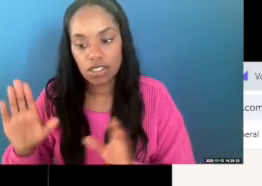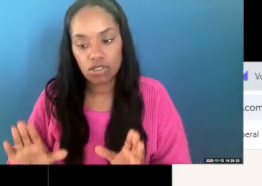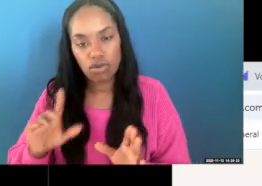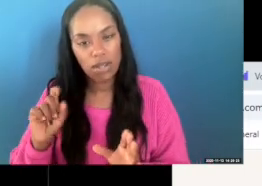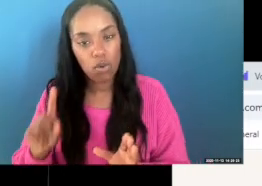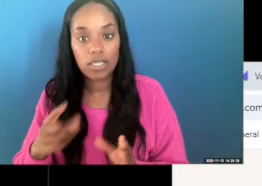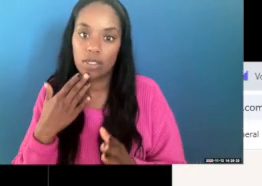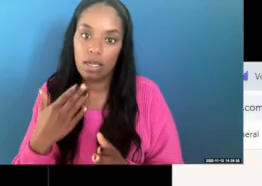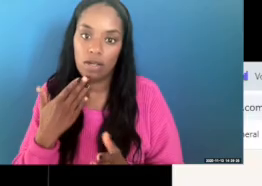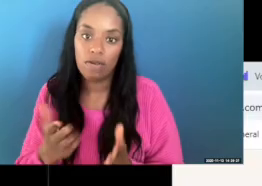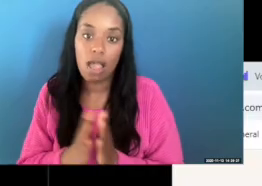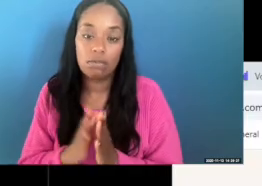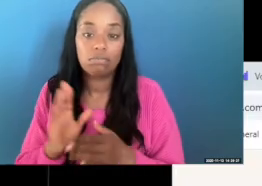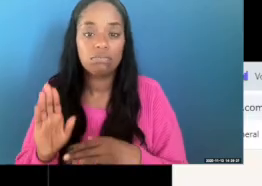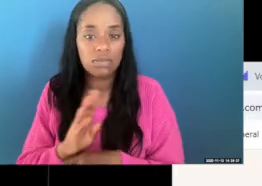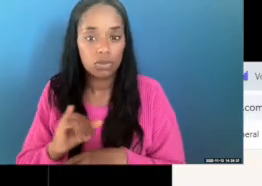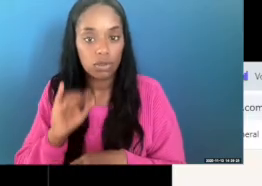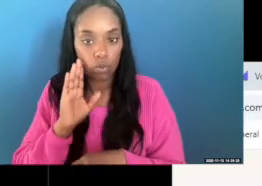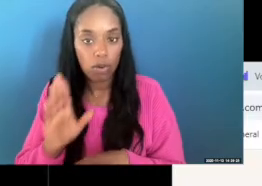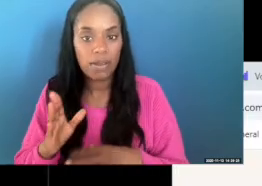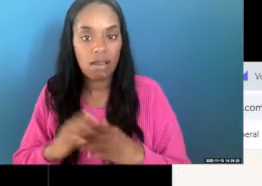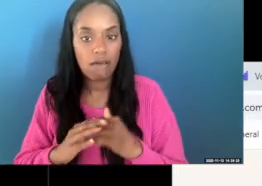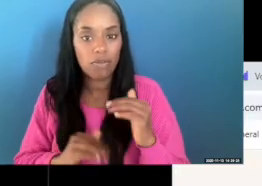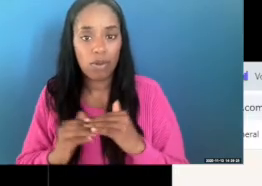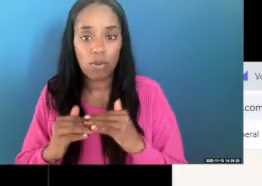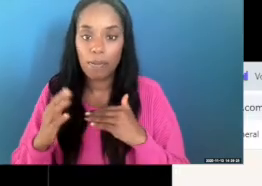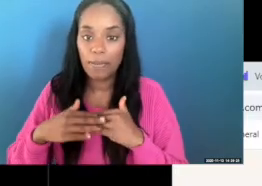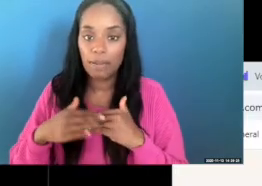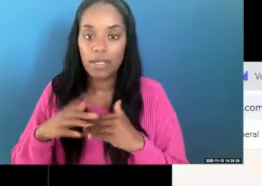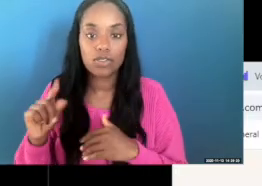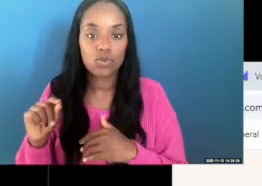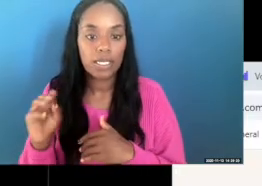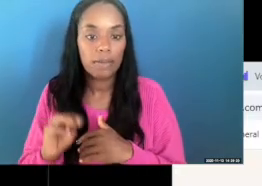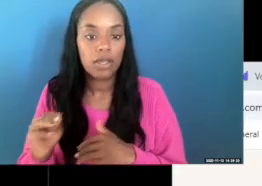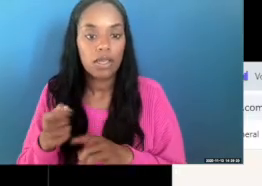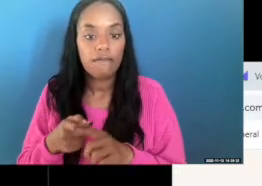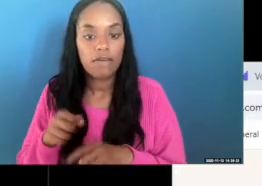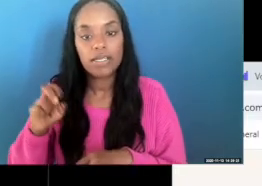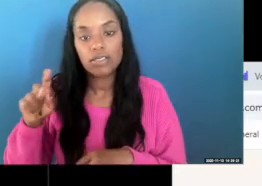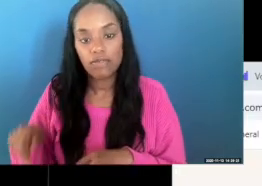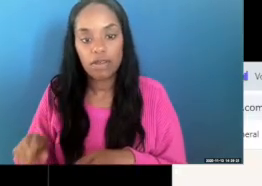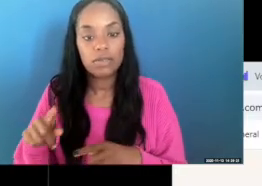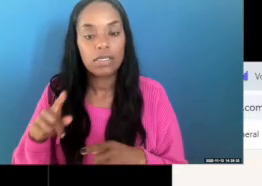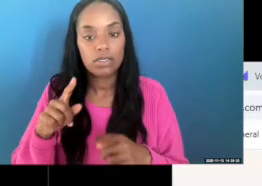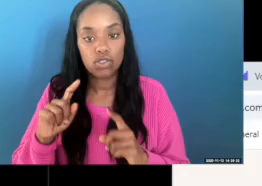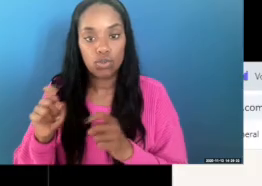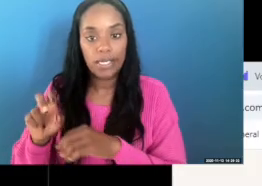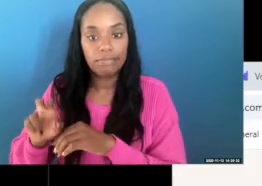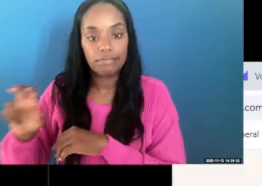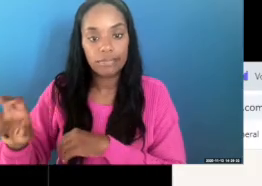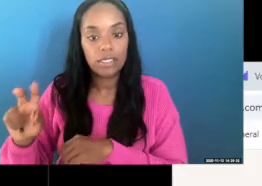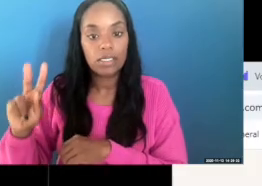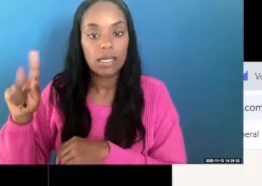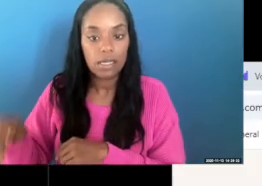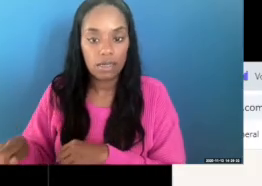right now, not later. What is the funding need for your proposal? Well, that's a great question. I